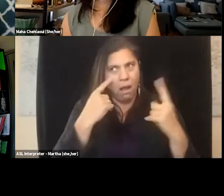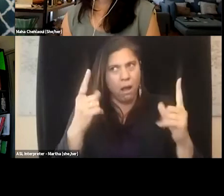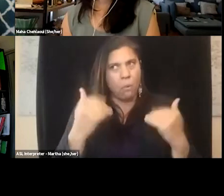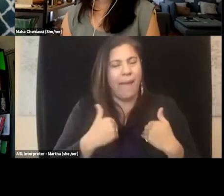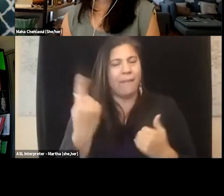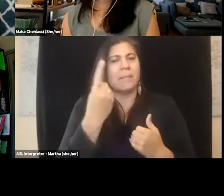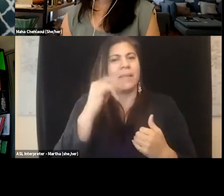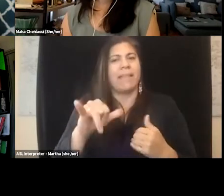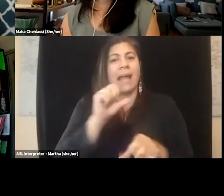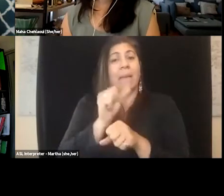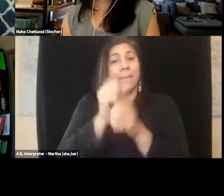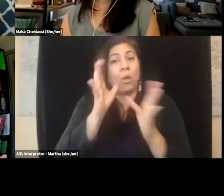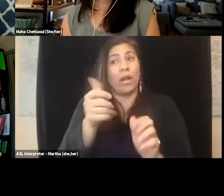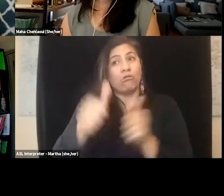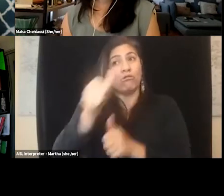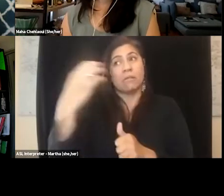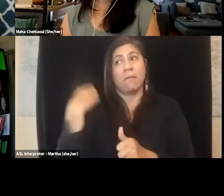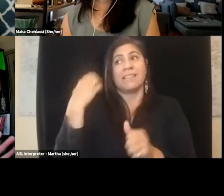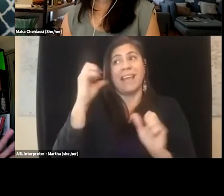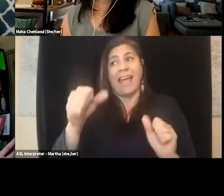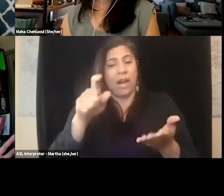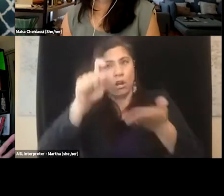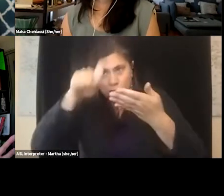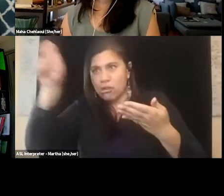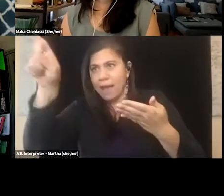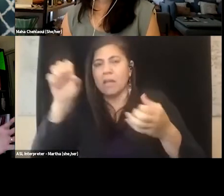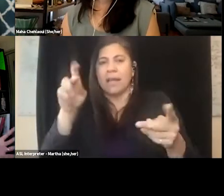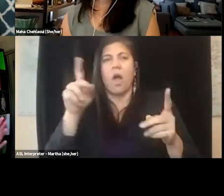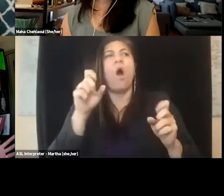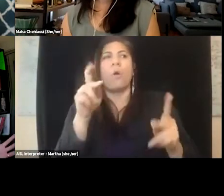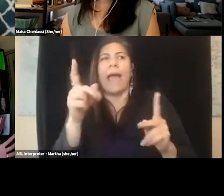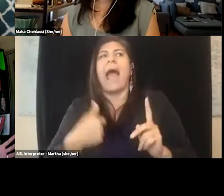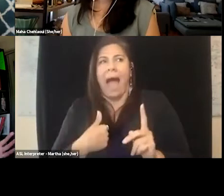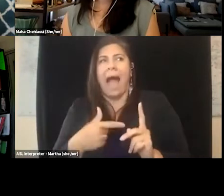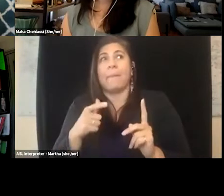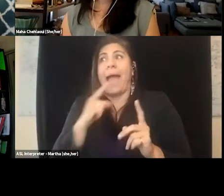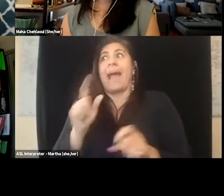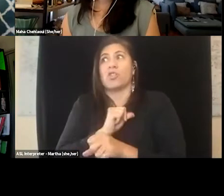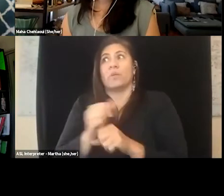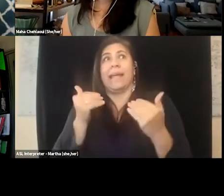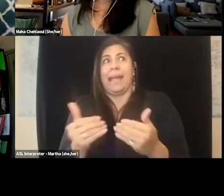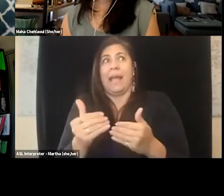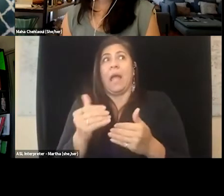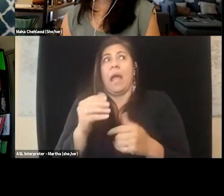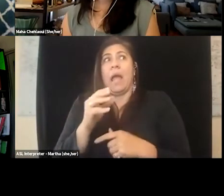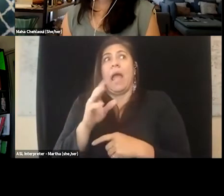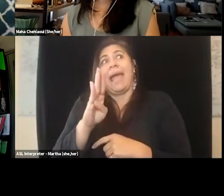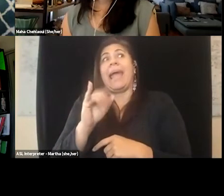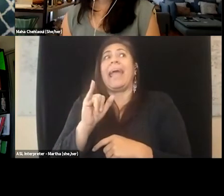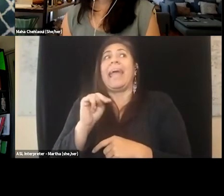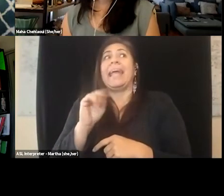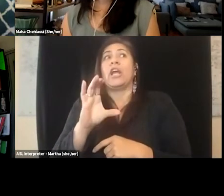employers can check off and say, okay, good. So I am being inclusive. They always knew it, but my litmus test was like,